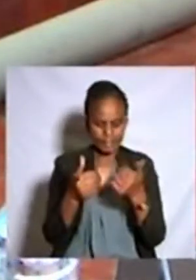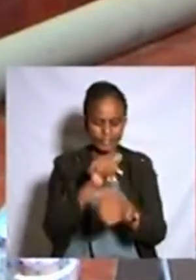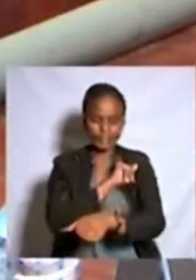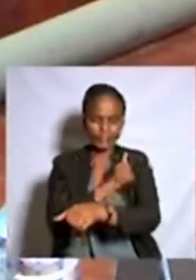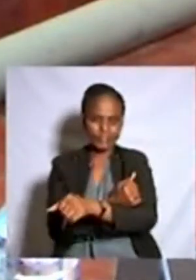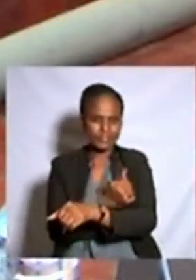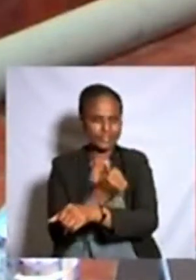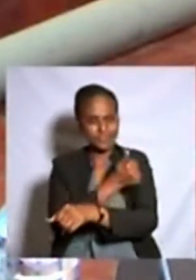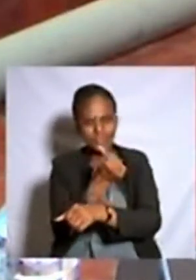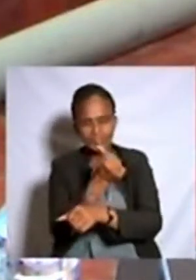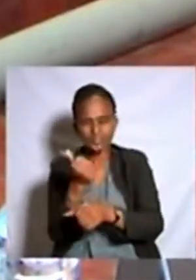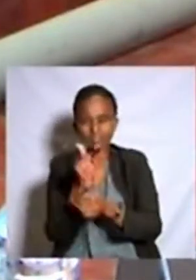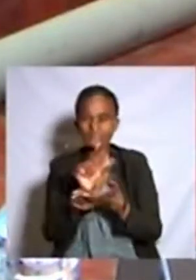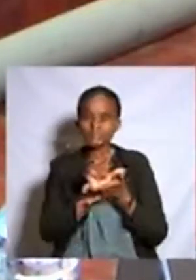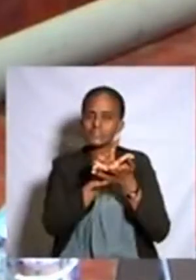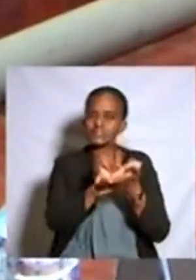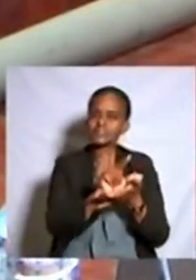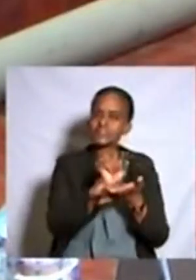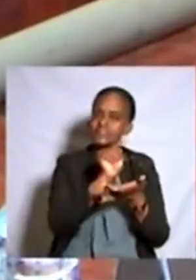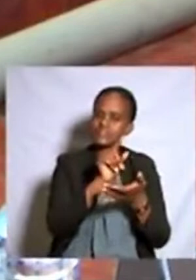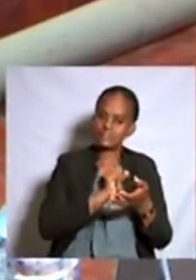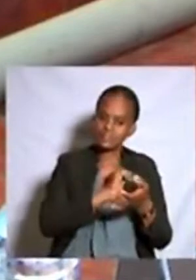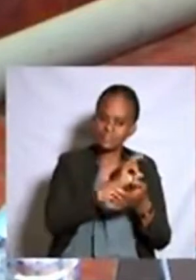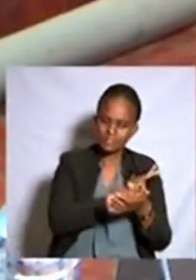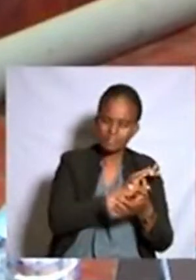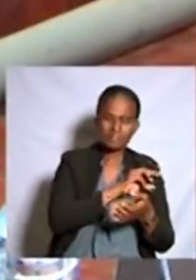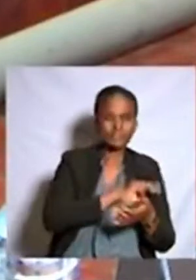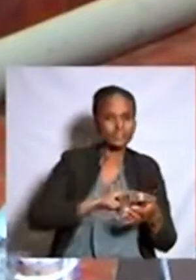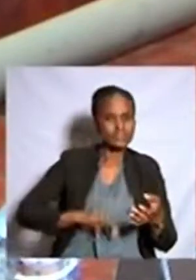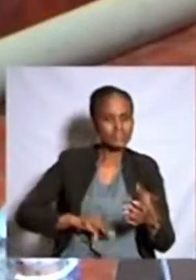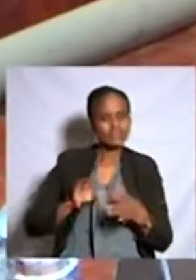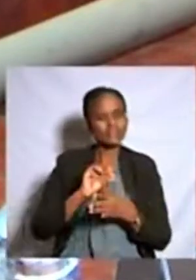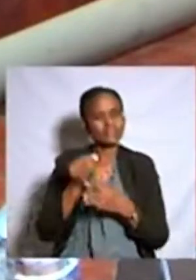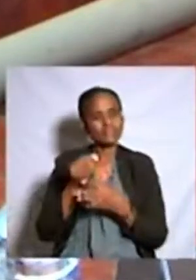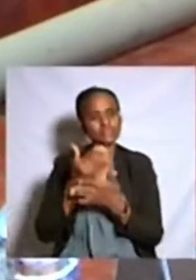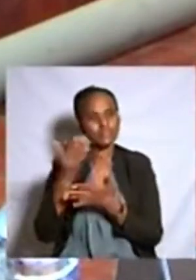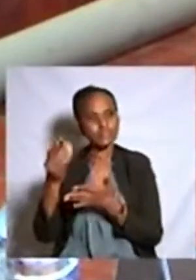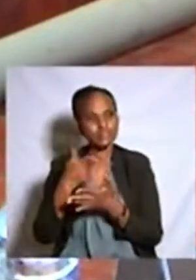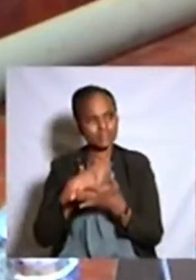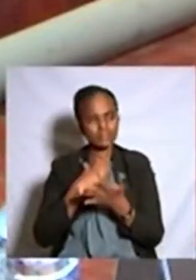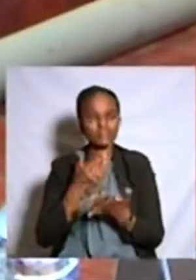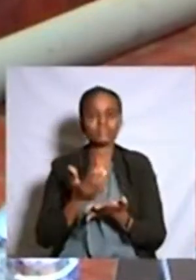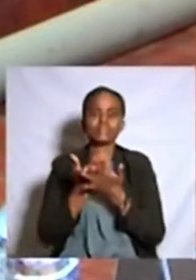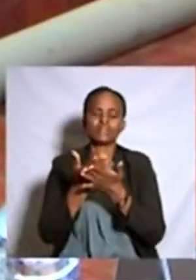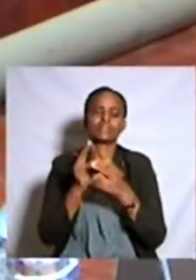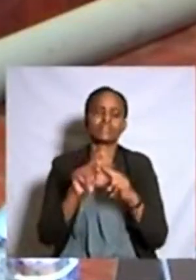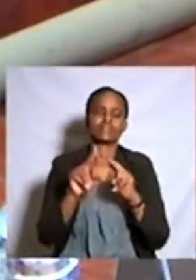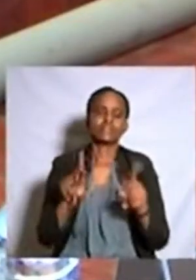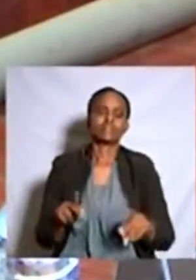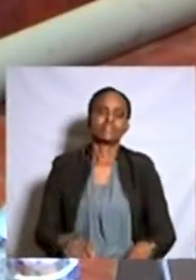for any form of lending, whether it's to a staff member or a customer. I submit, Chair.